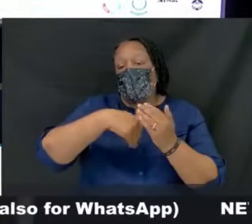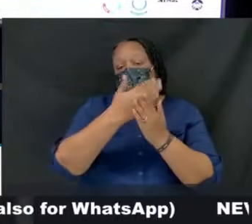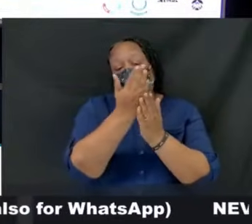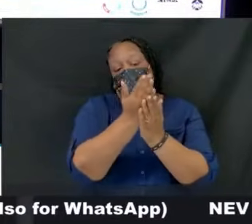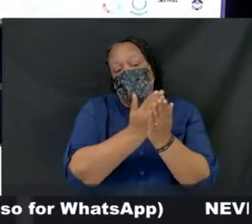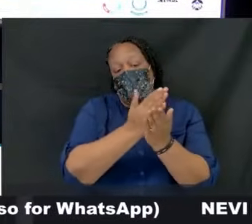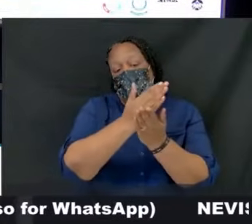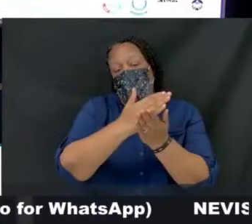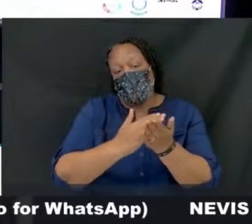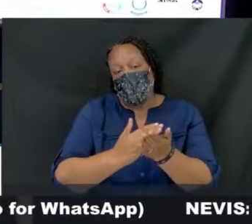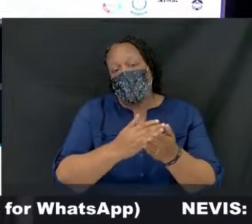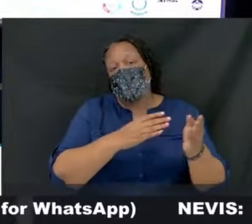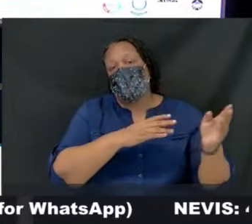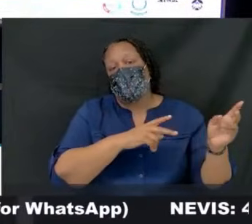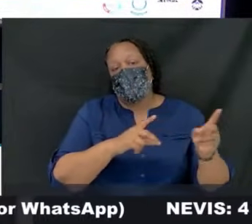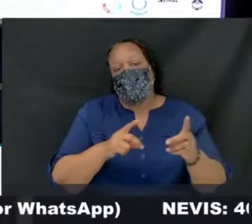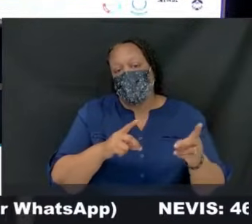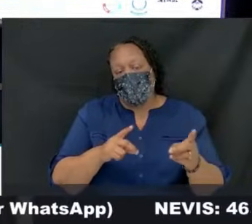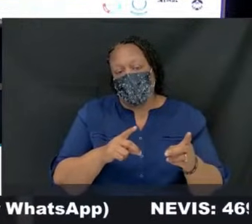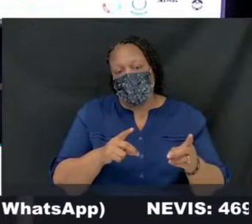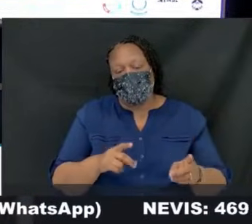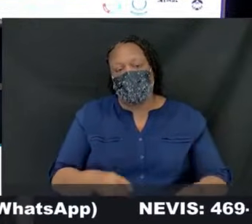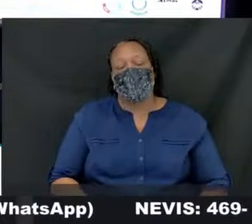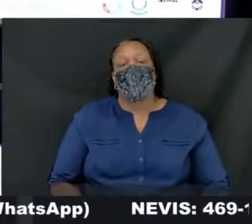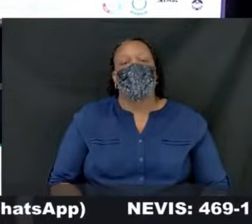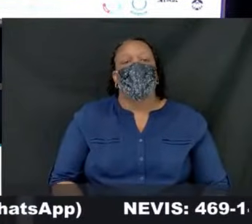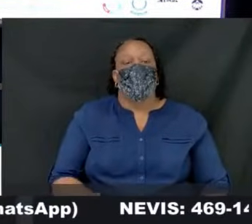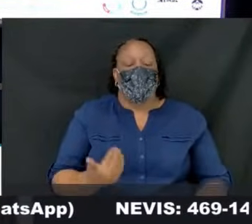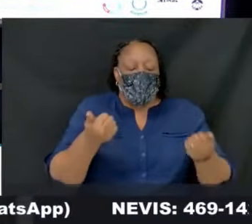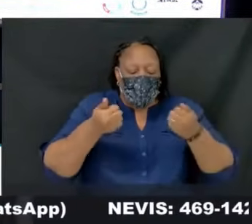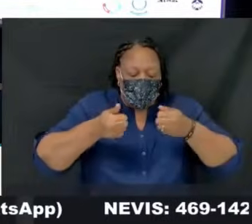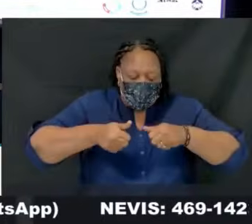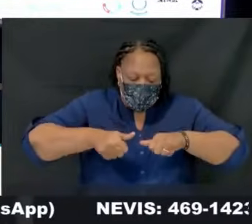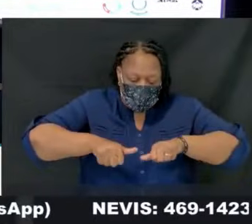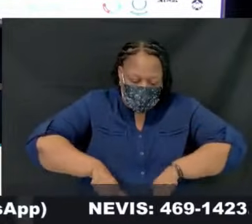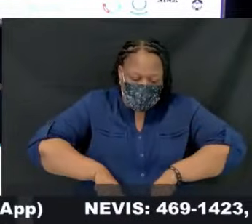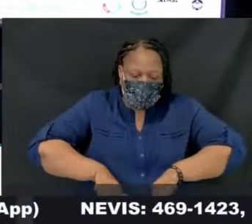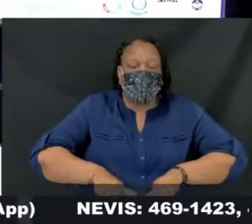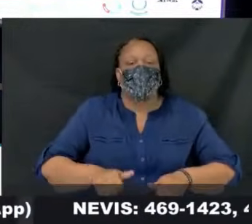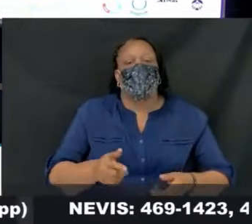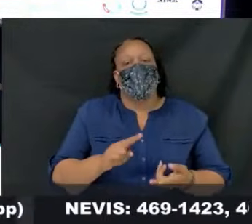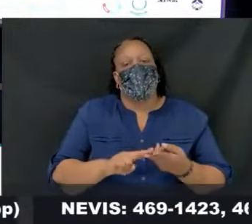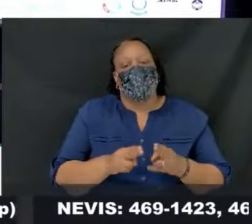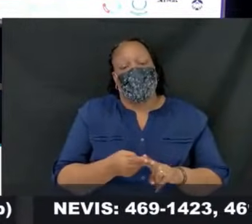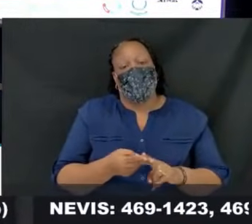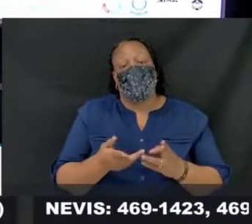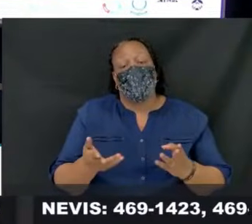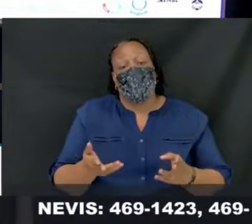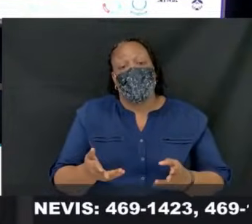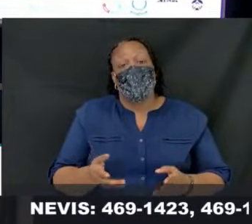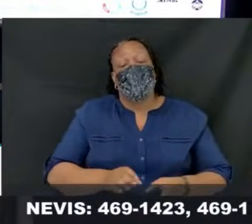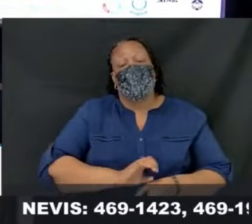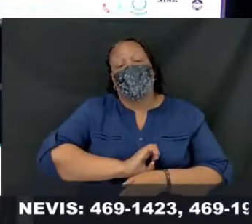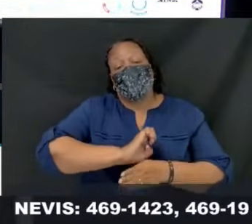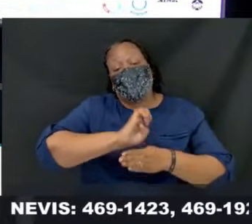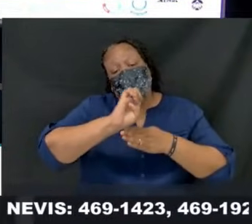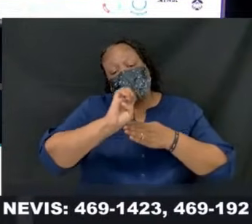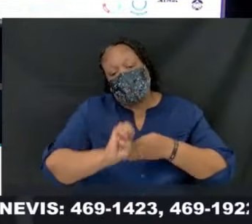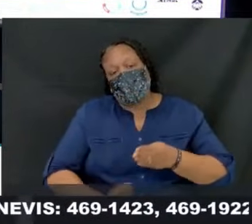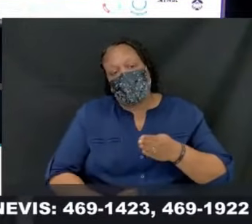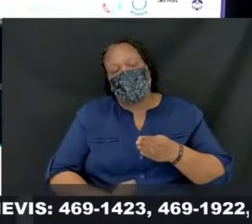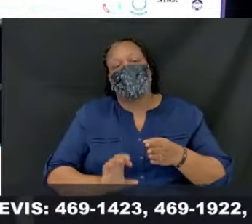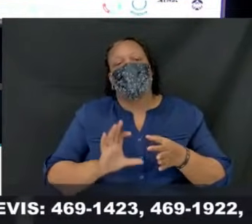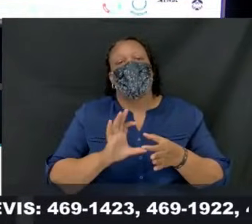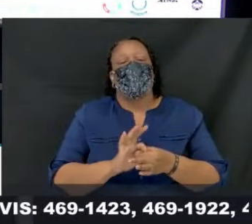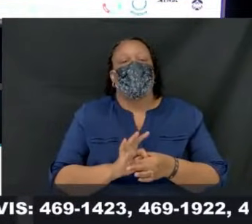in reducing the transmission and a part to play in ending this pandemic. So that